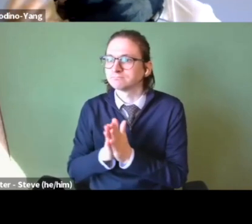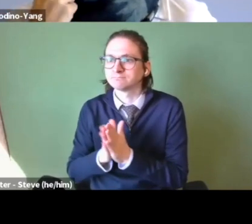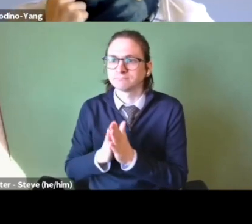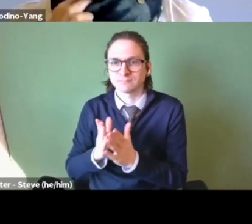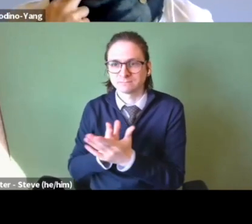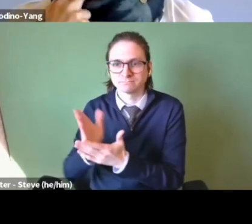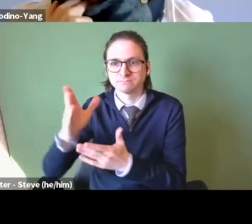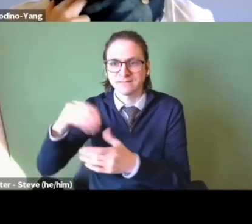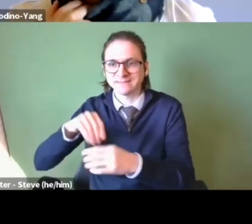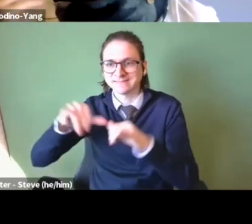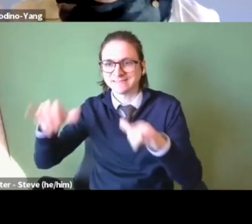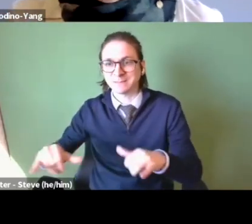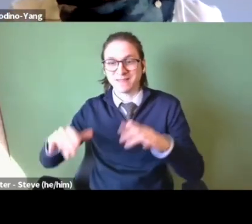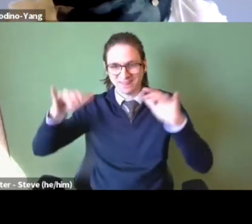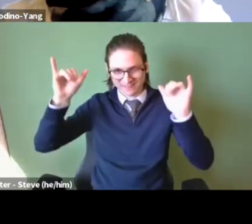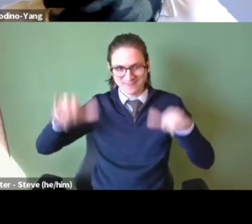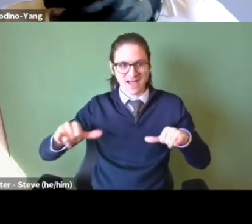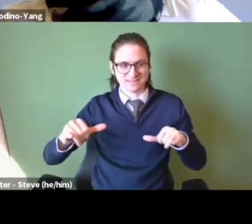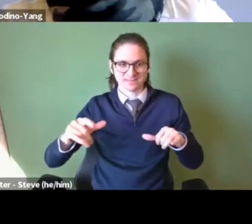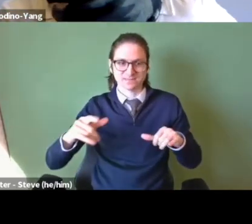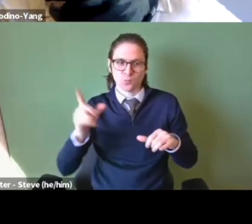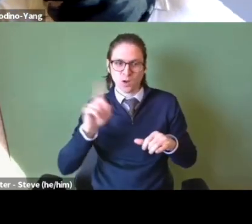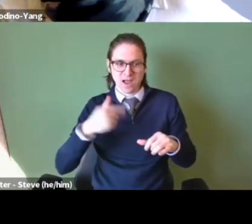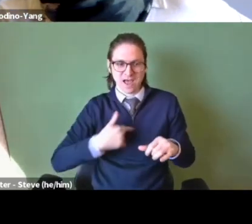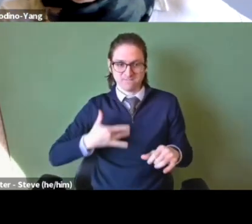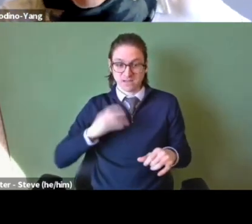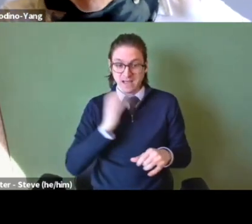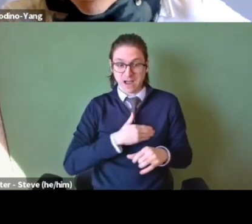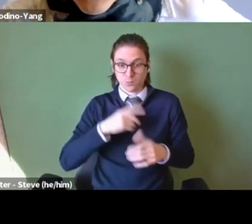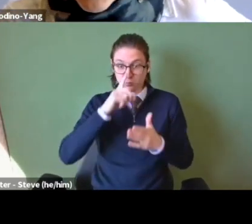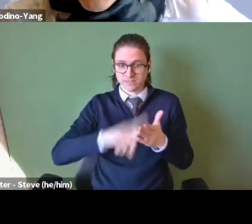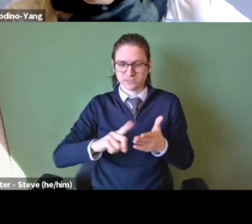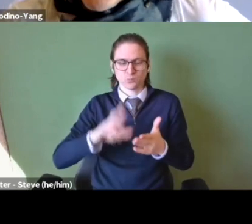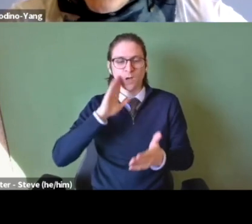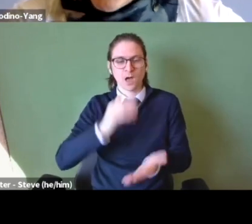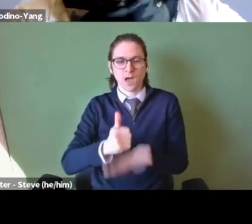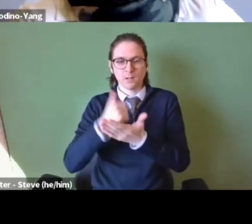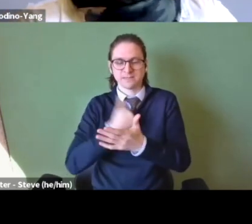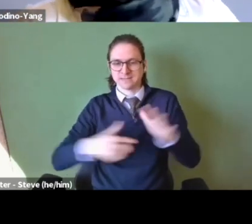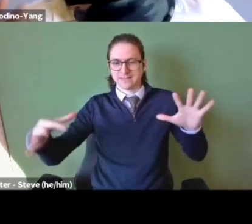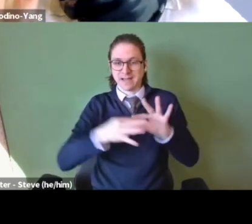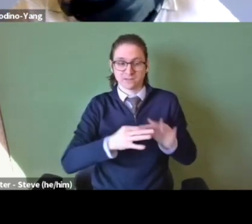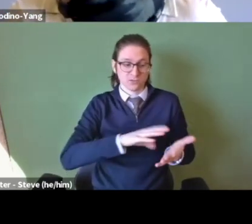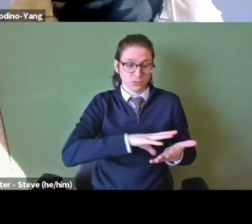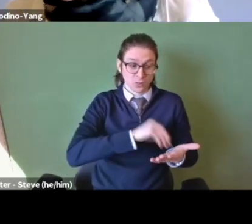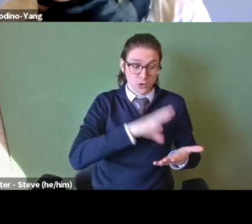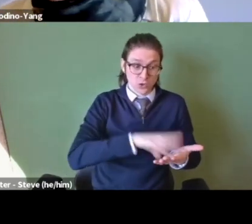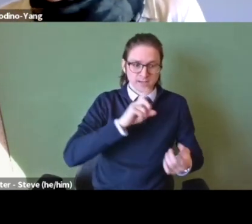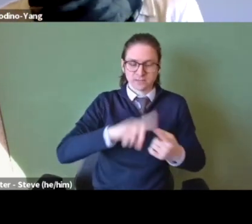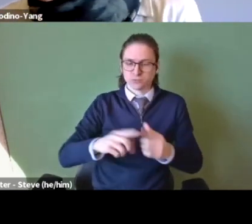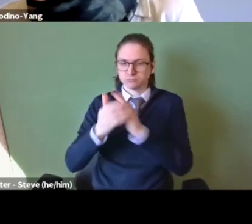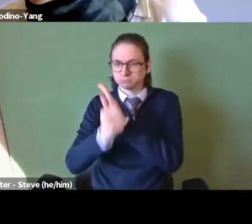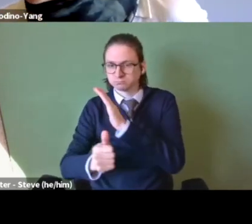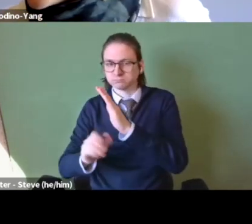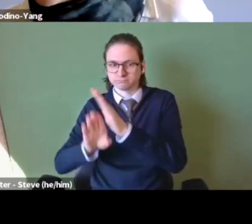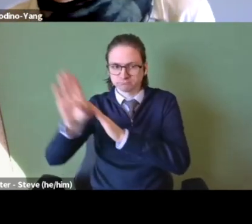these data help us to make. We can talk more about it at the end. I'll just take you really quickly into the